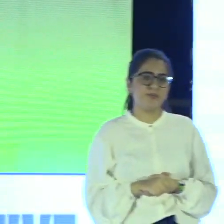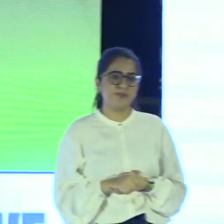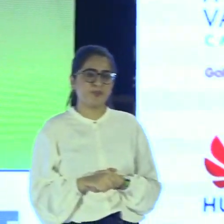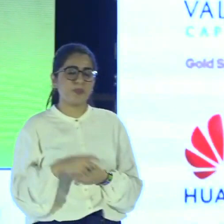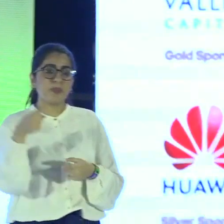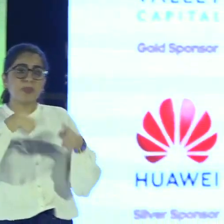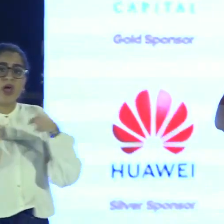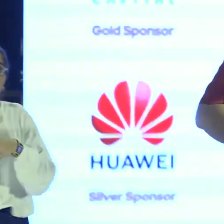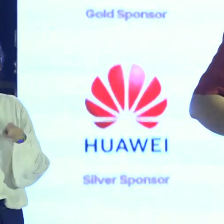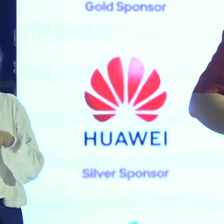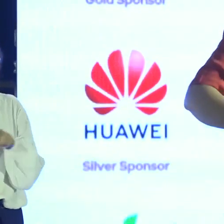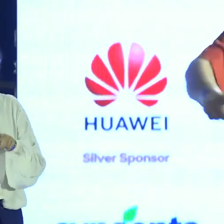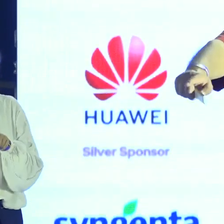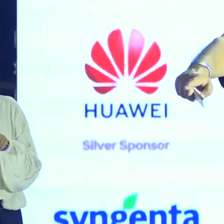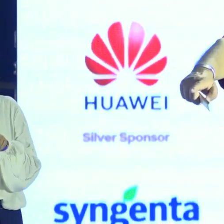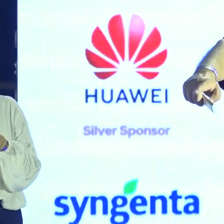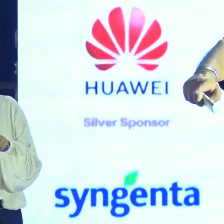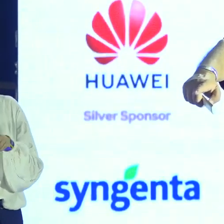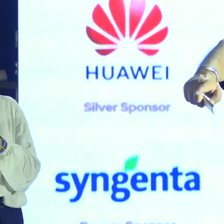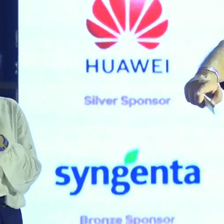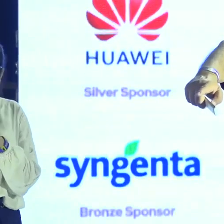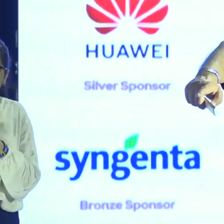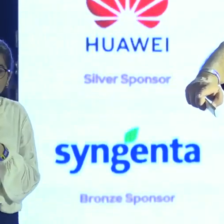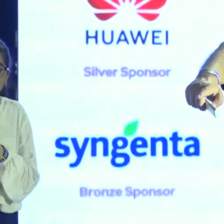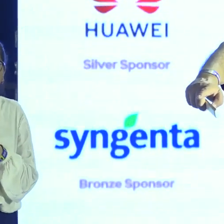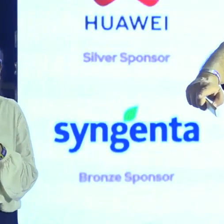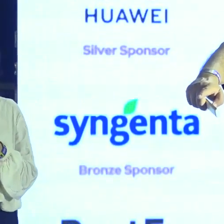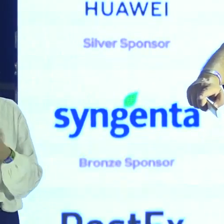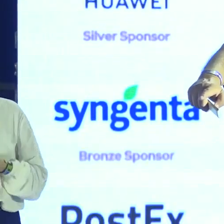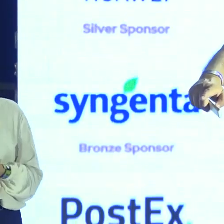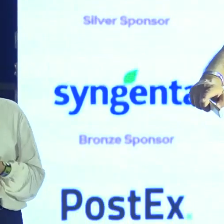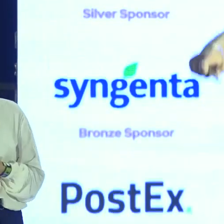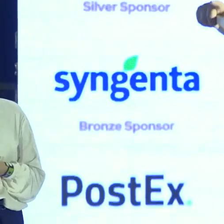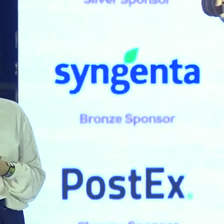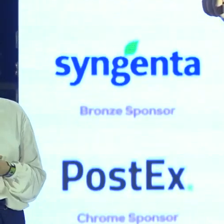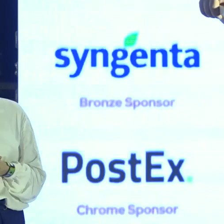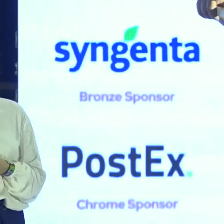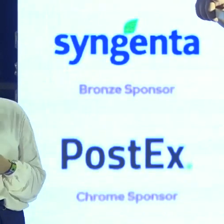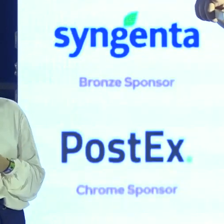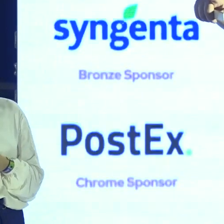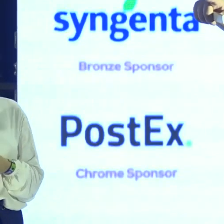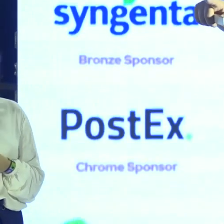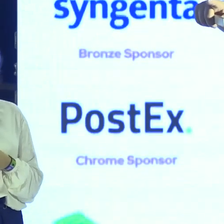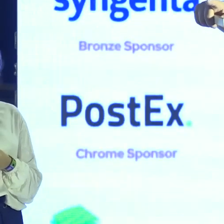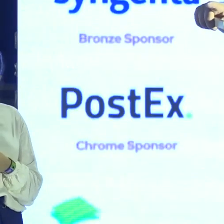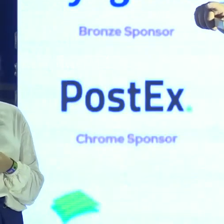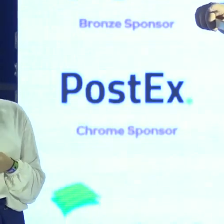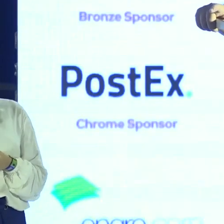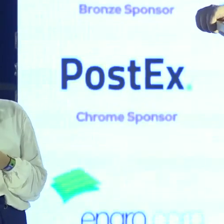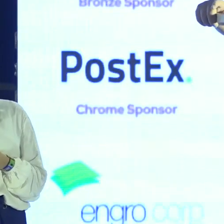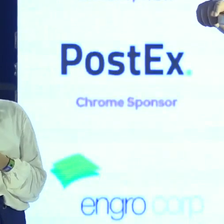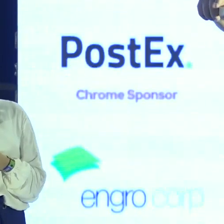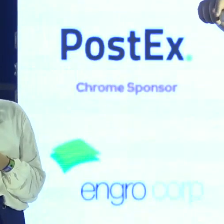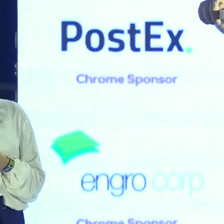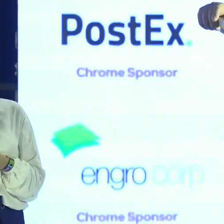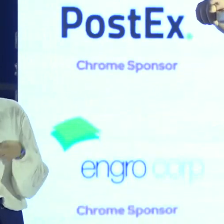billion number that Ali was saying should hopefully show up somewhere here. Your test, your responsibility is not